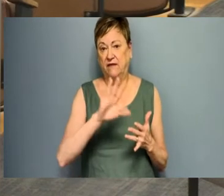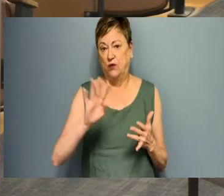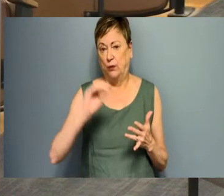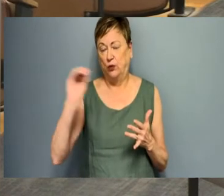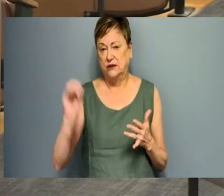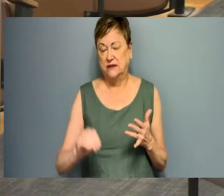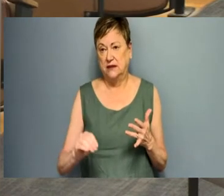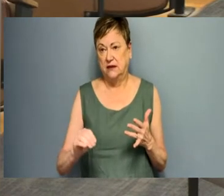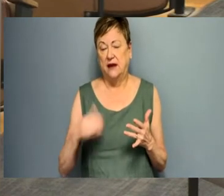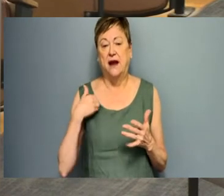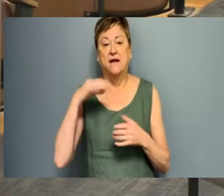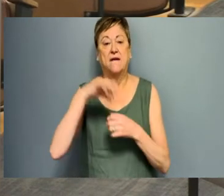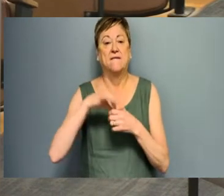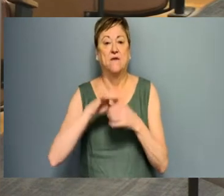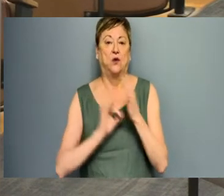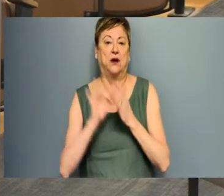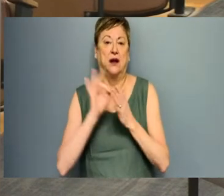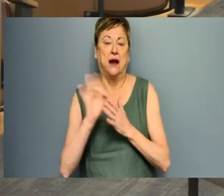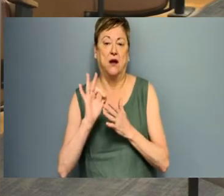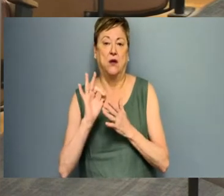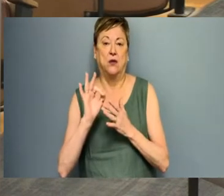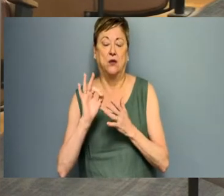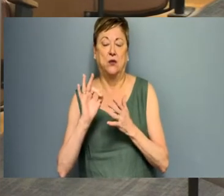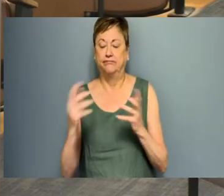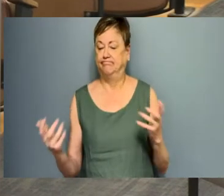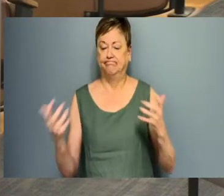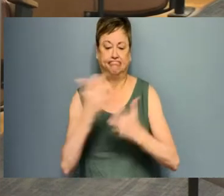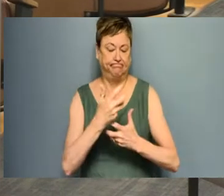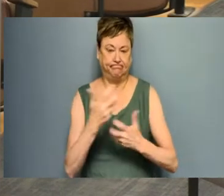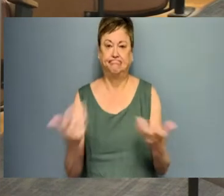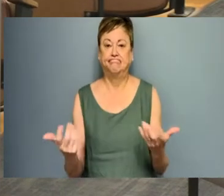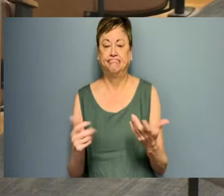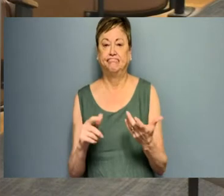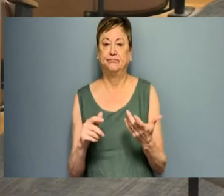54% had vote count discrepancies.